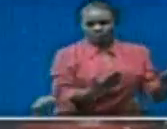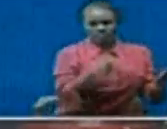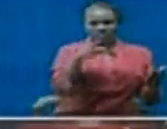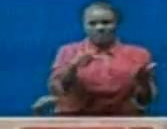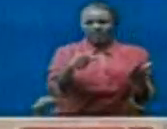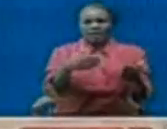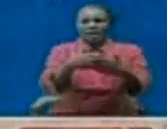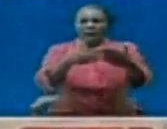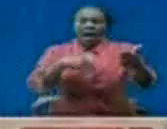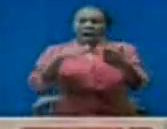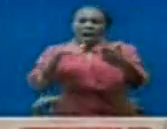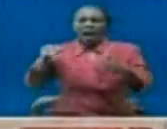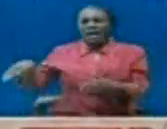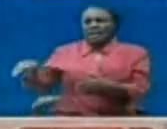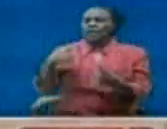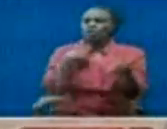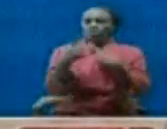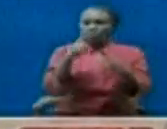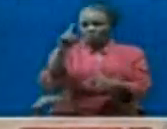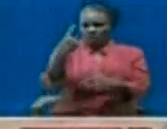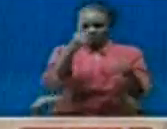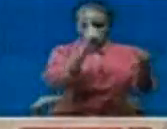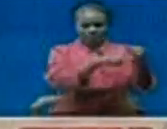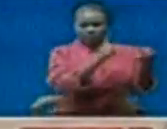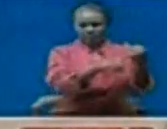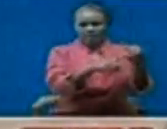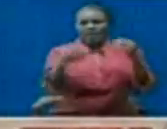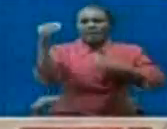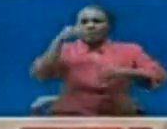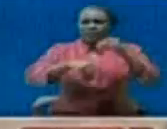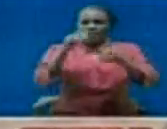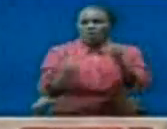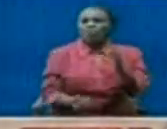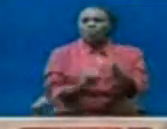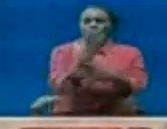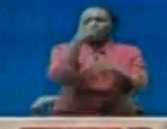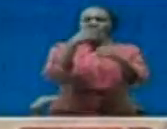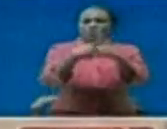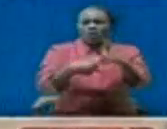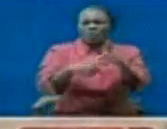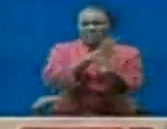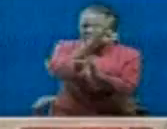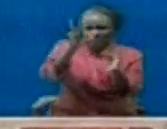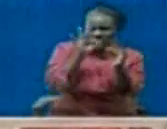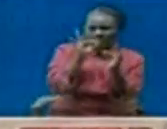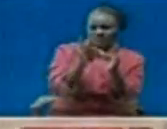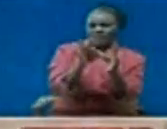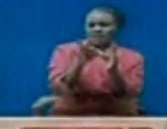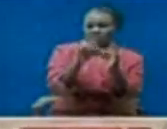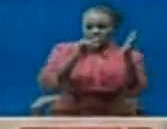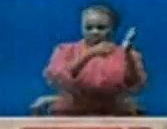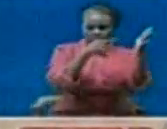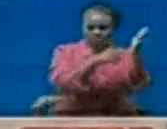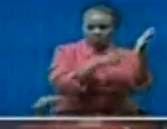premature to comment on them for one reason. One, referendums normally derive of very specific issues